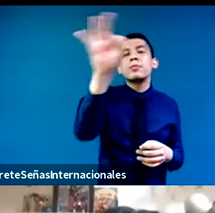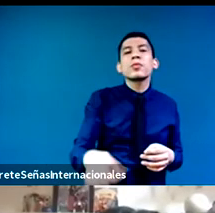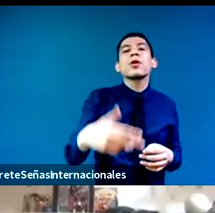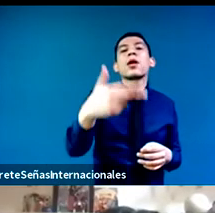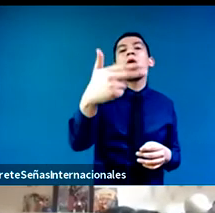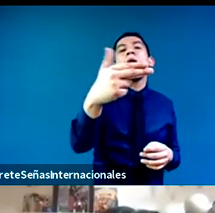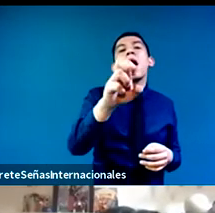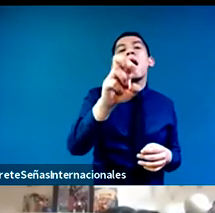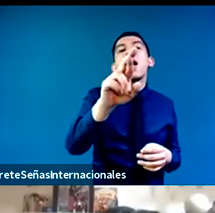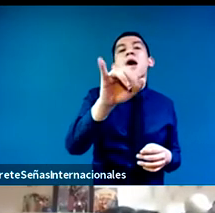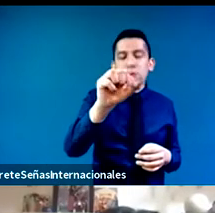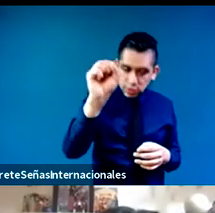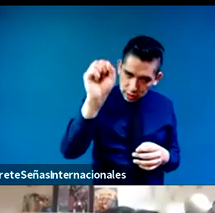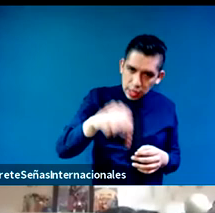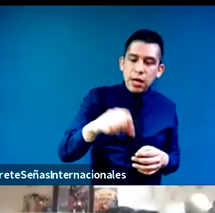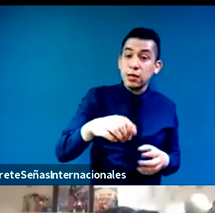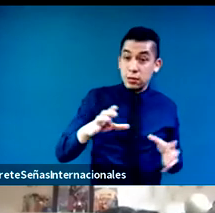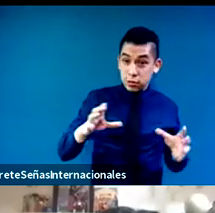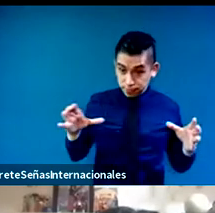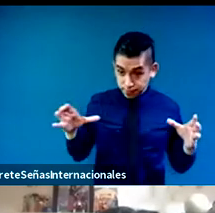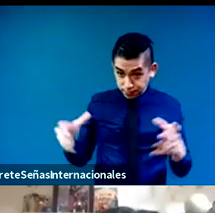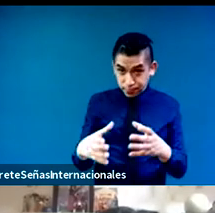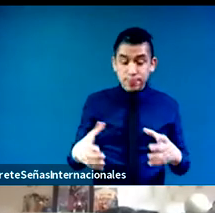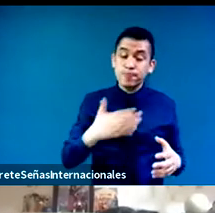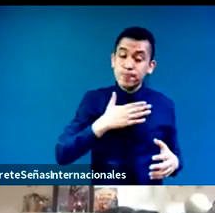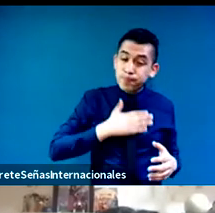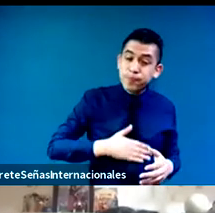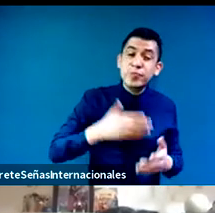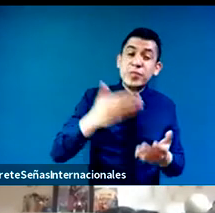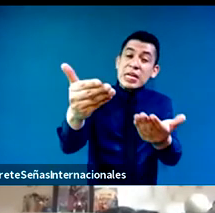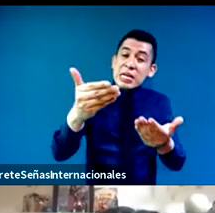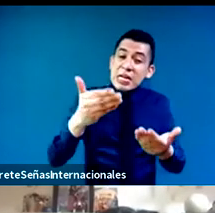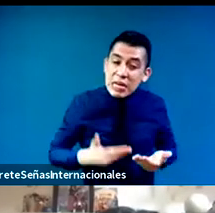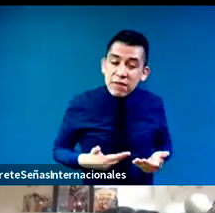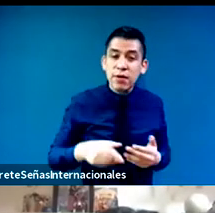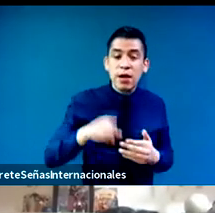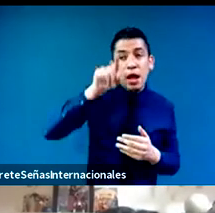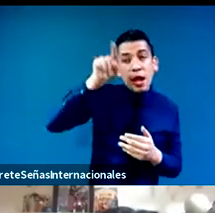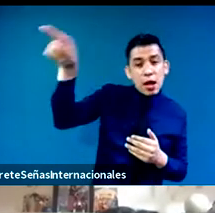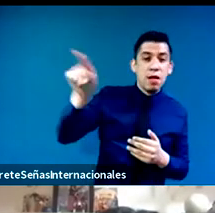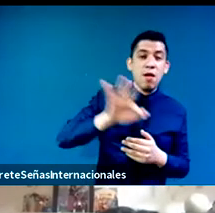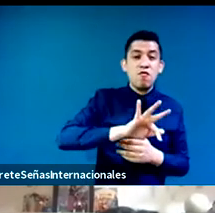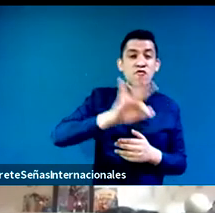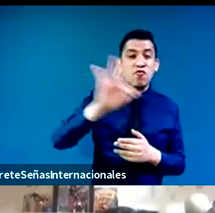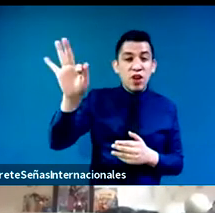participants? Will there be efforts to localize or build on the national and